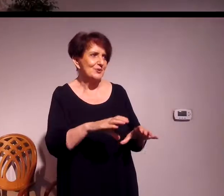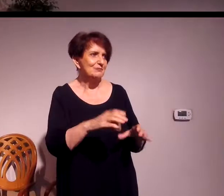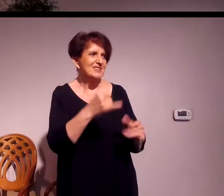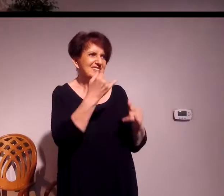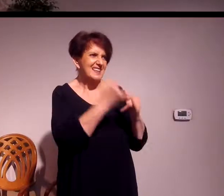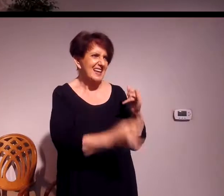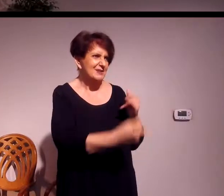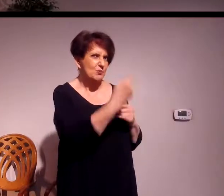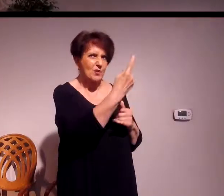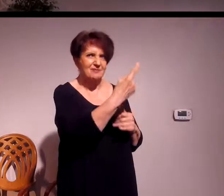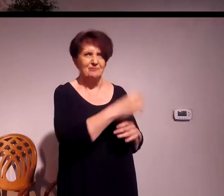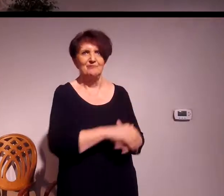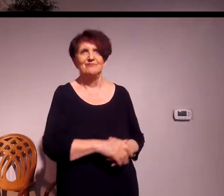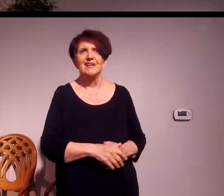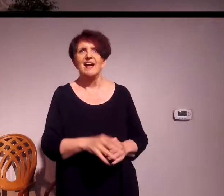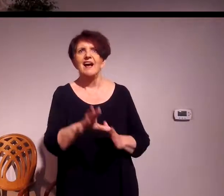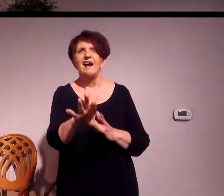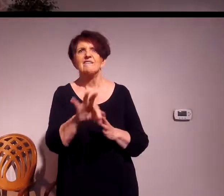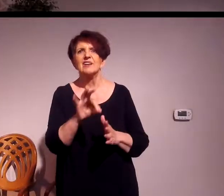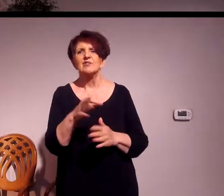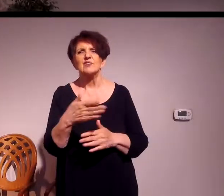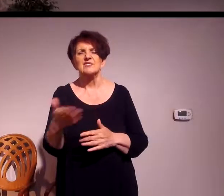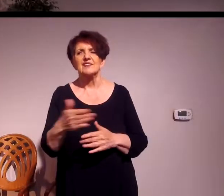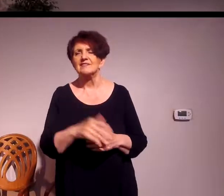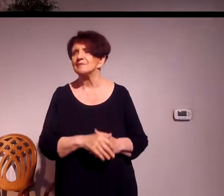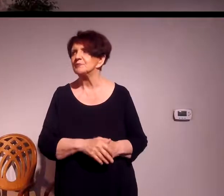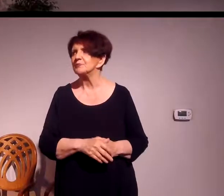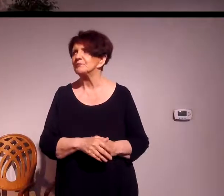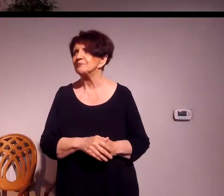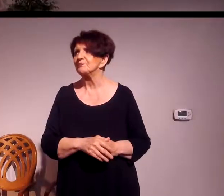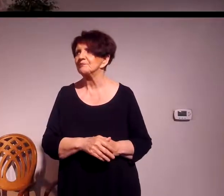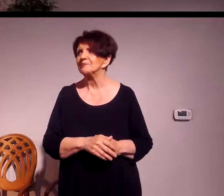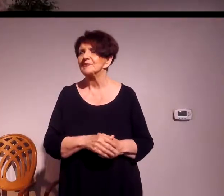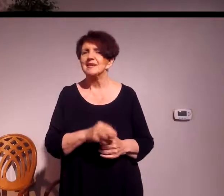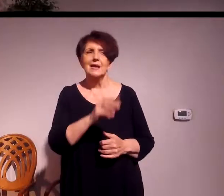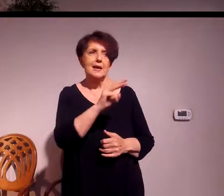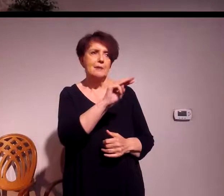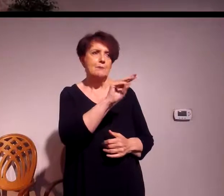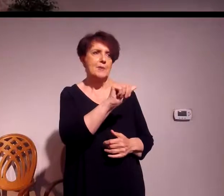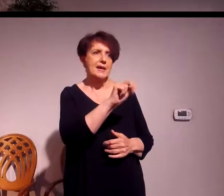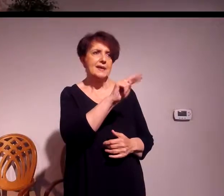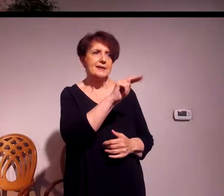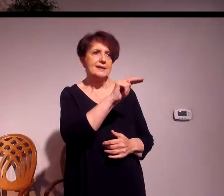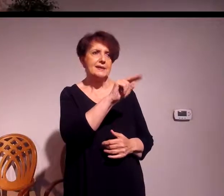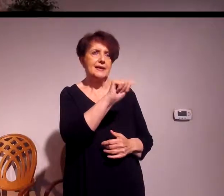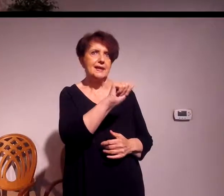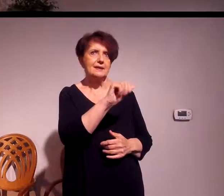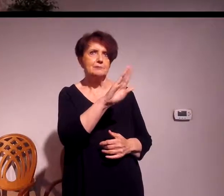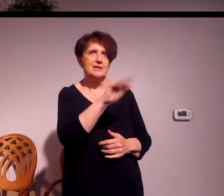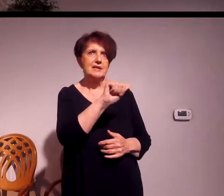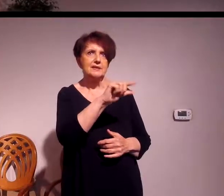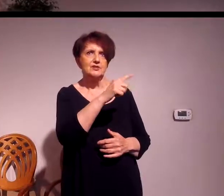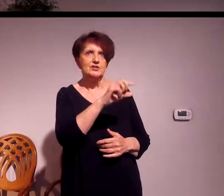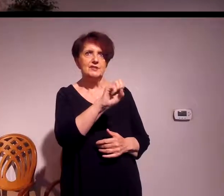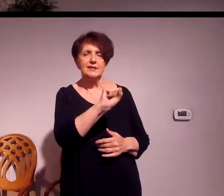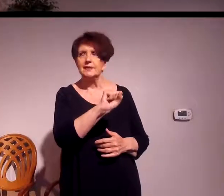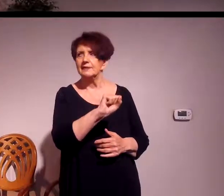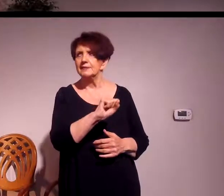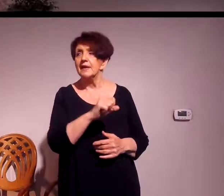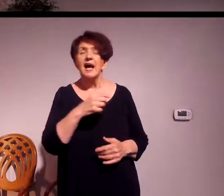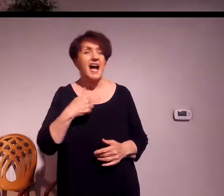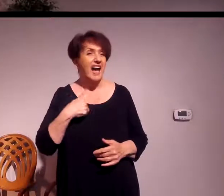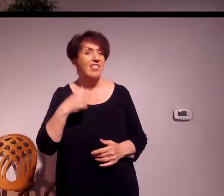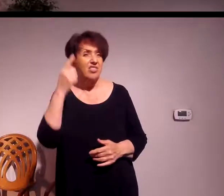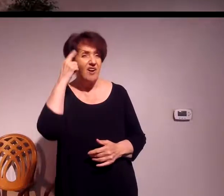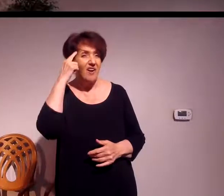slide. I found this thing, okay? Manna bags, okay? Now, I thought that I was the only one doing this